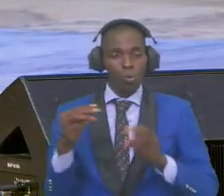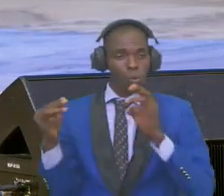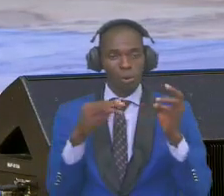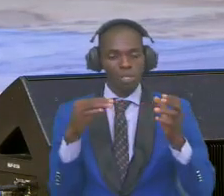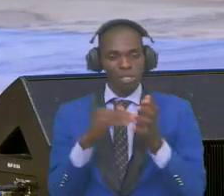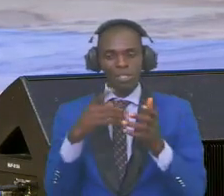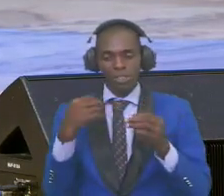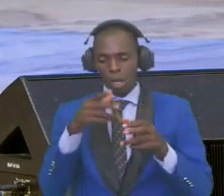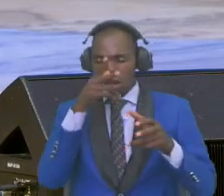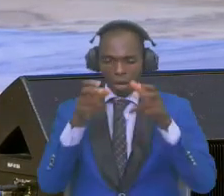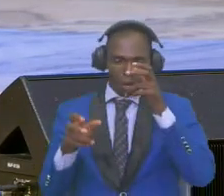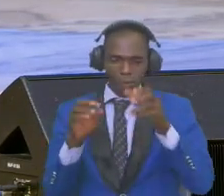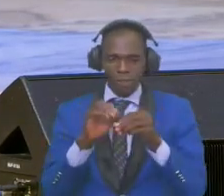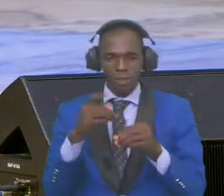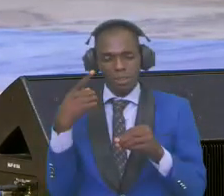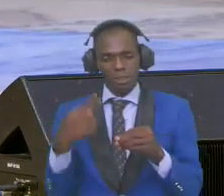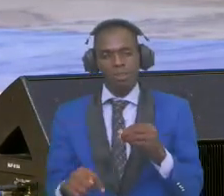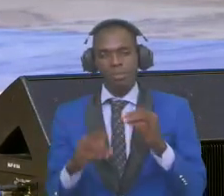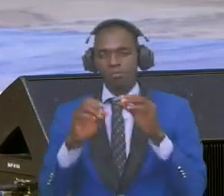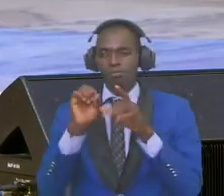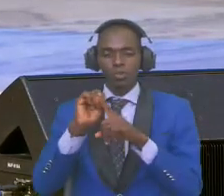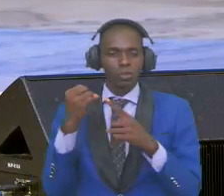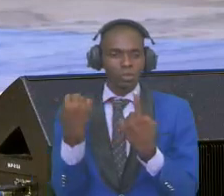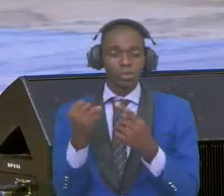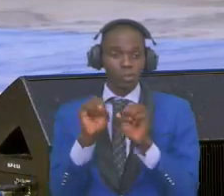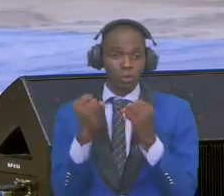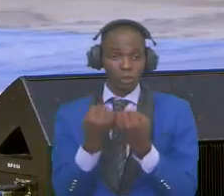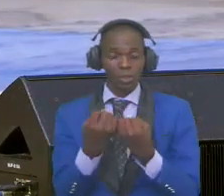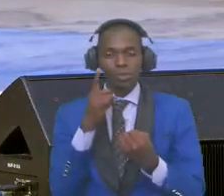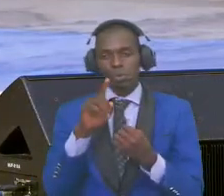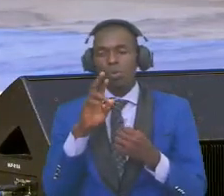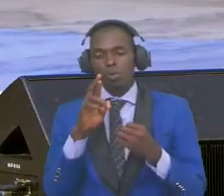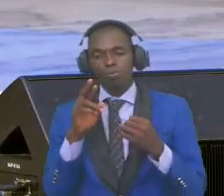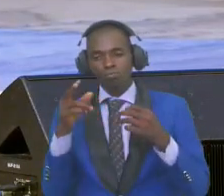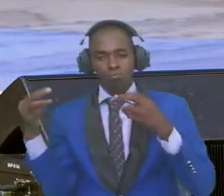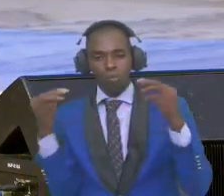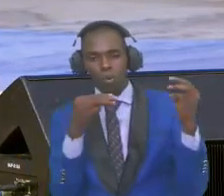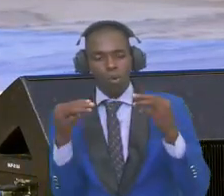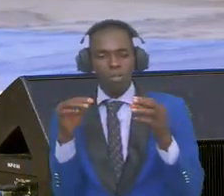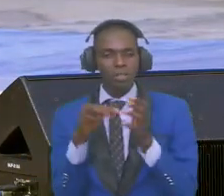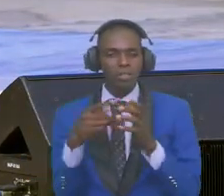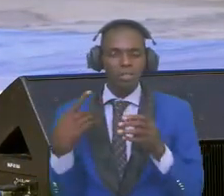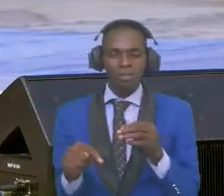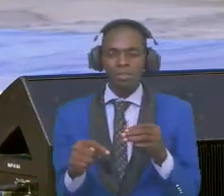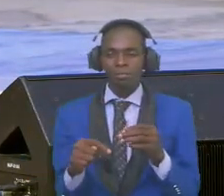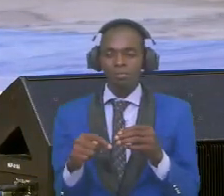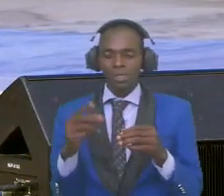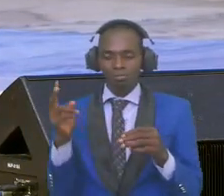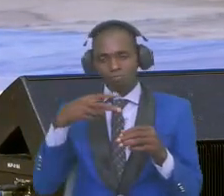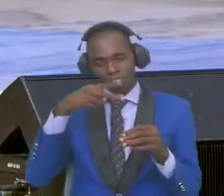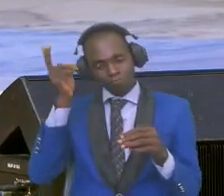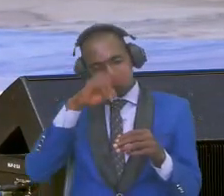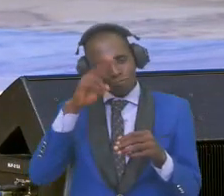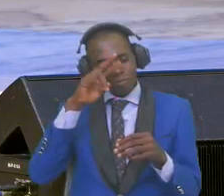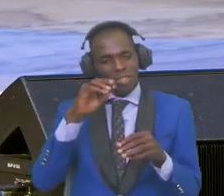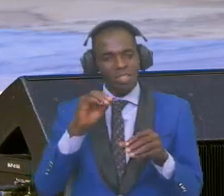corruption in society. You war against the carelessness in the lives of people that surround